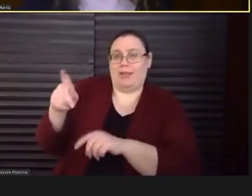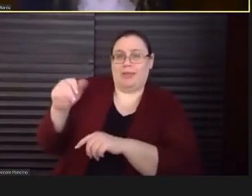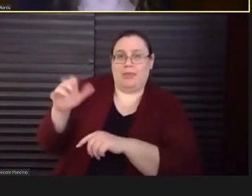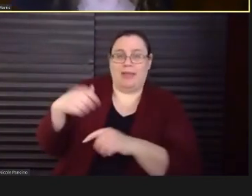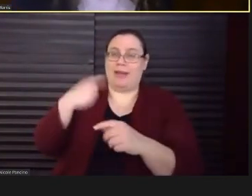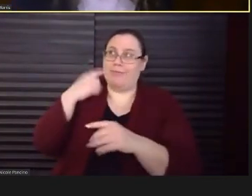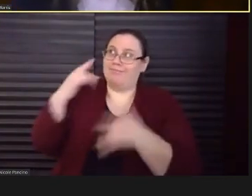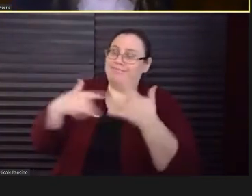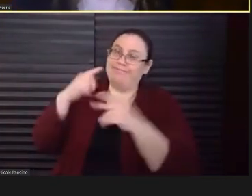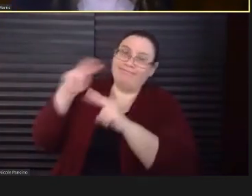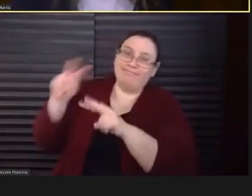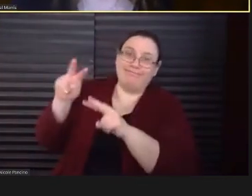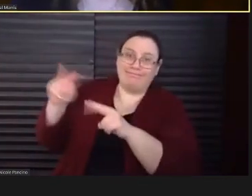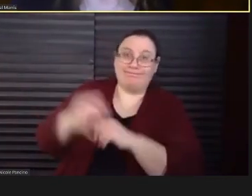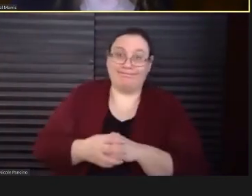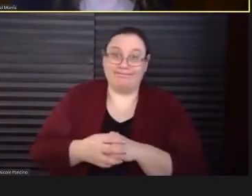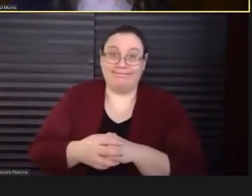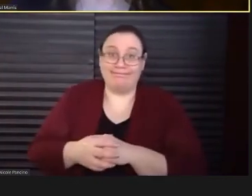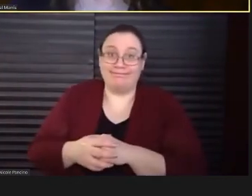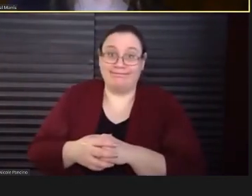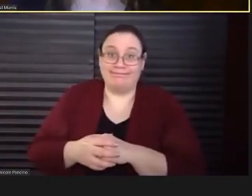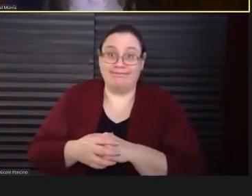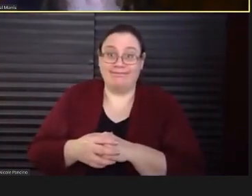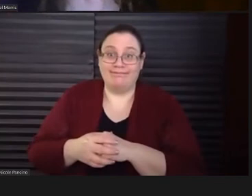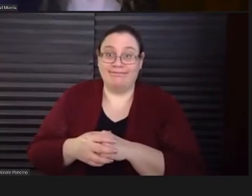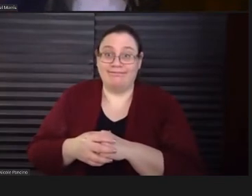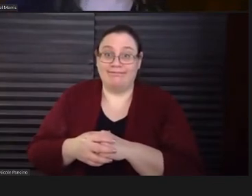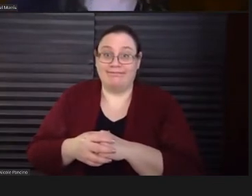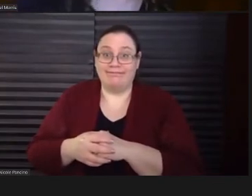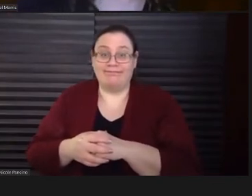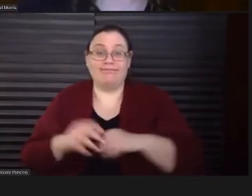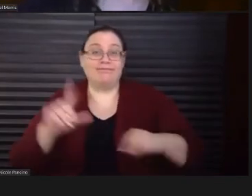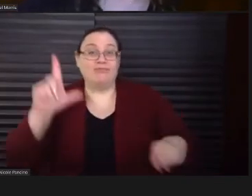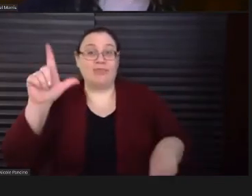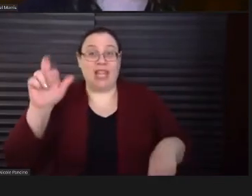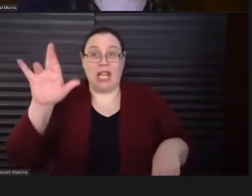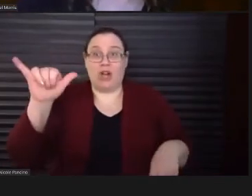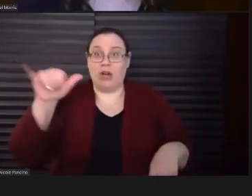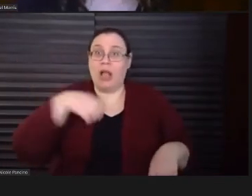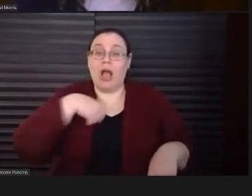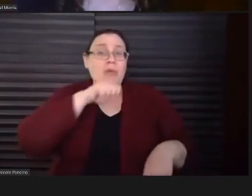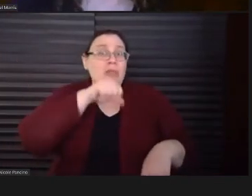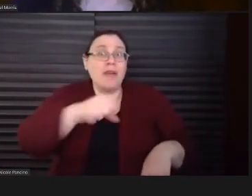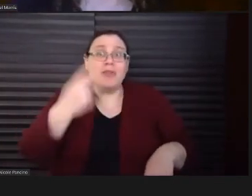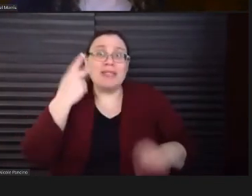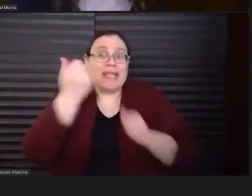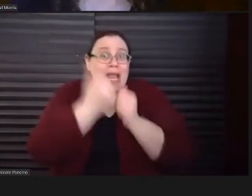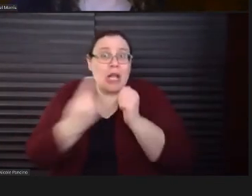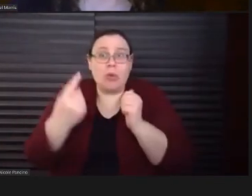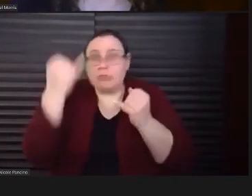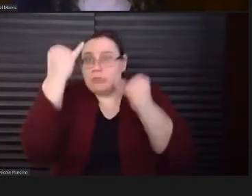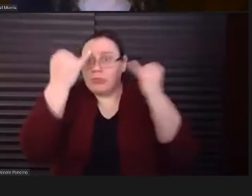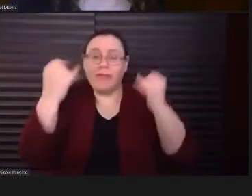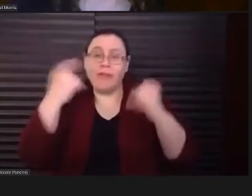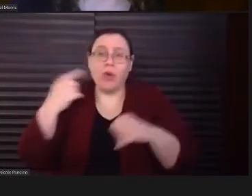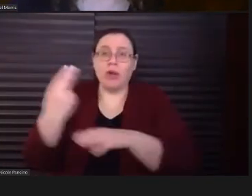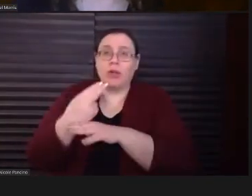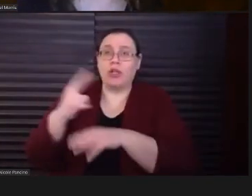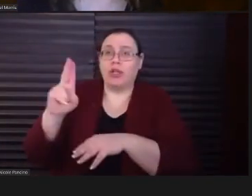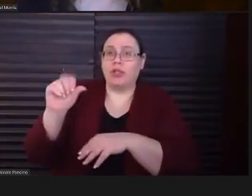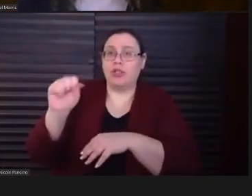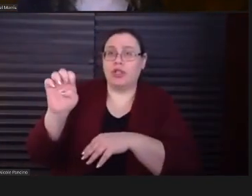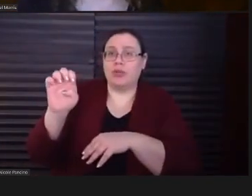about. Thank you. And I would just love to see anyone who with ideas for use cases